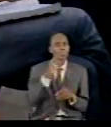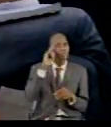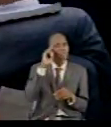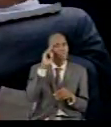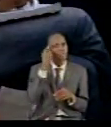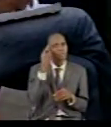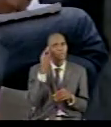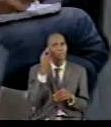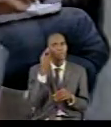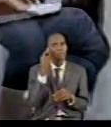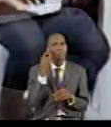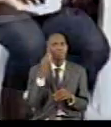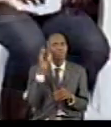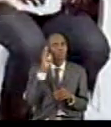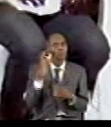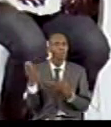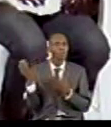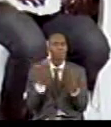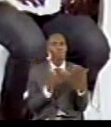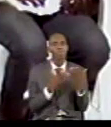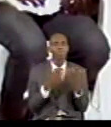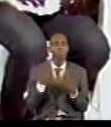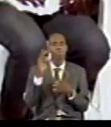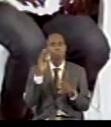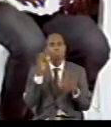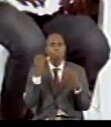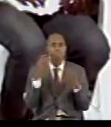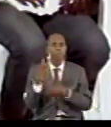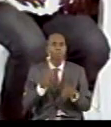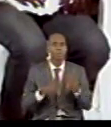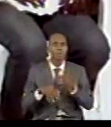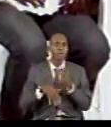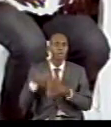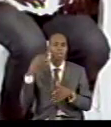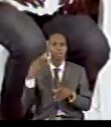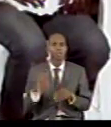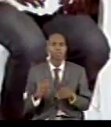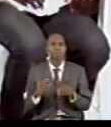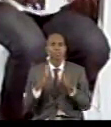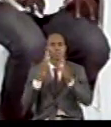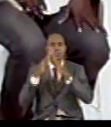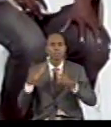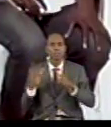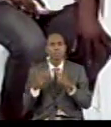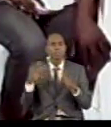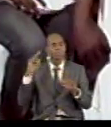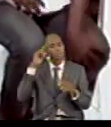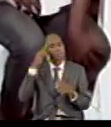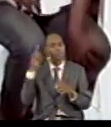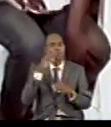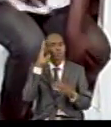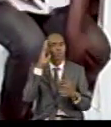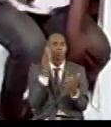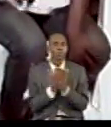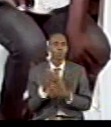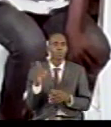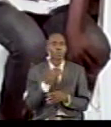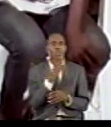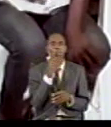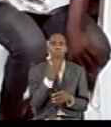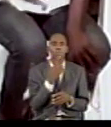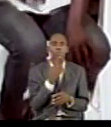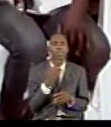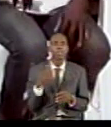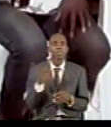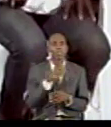out of town. They thought they will muzzle their mouths. They thought they will